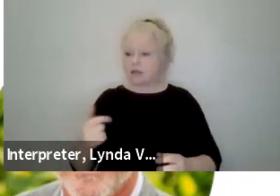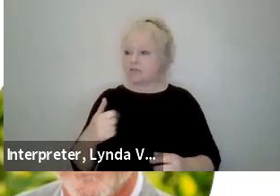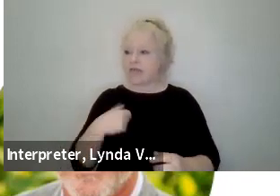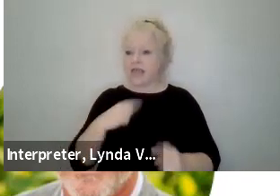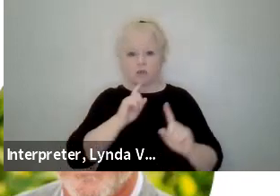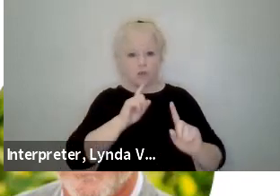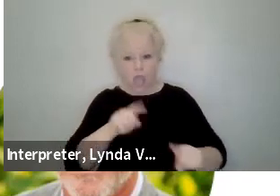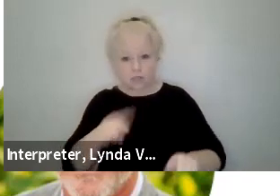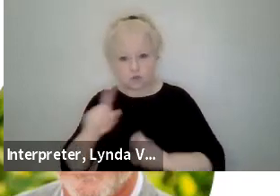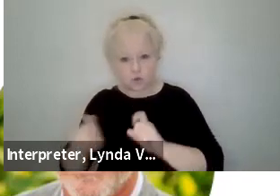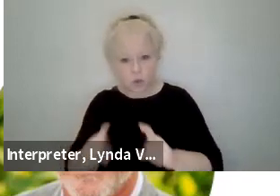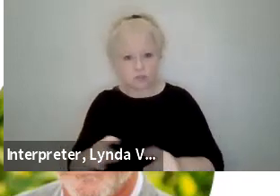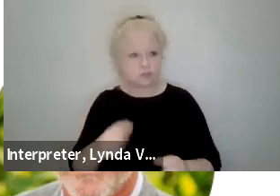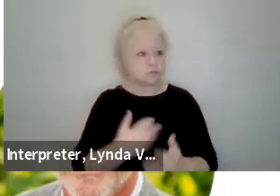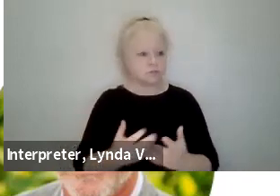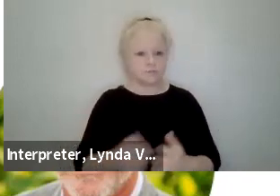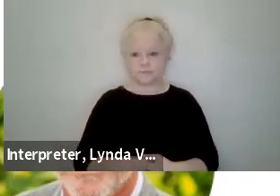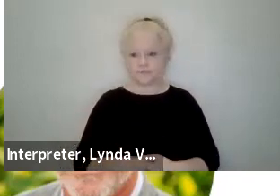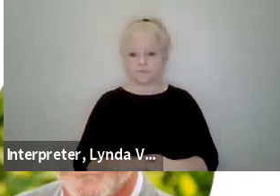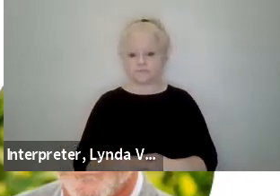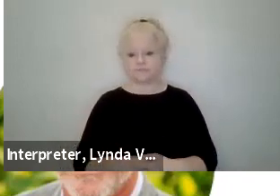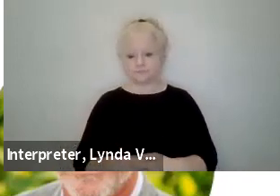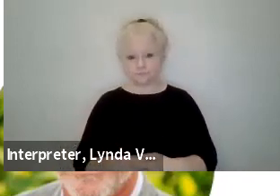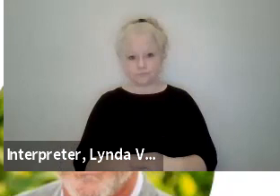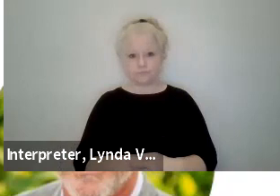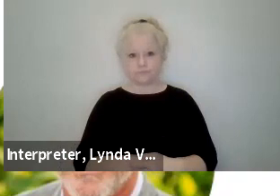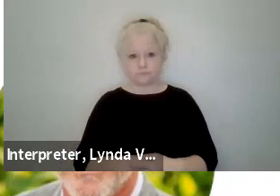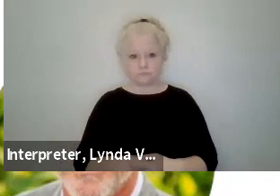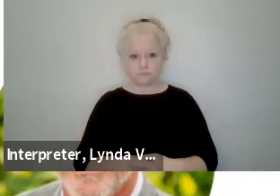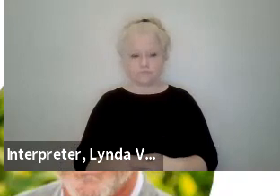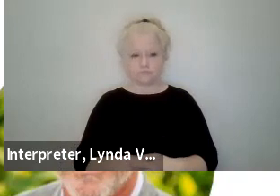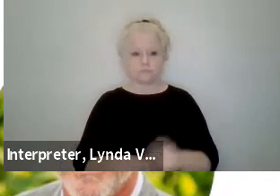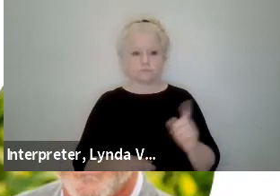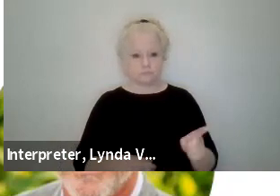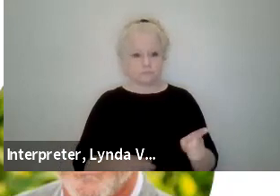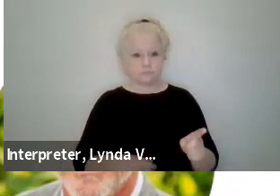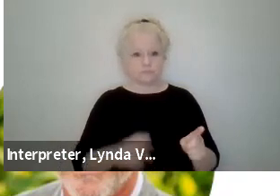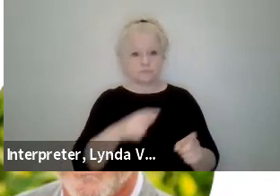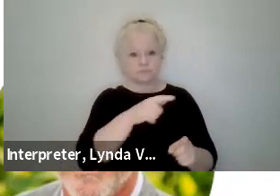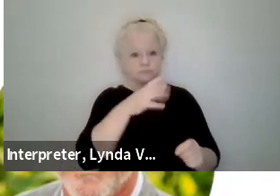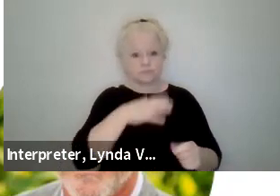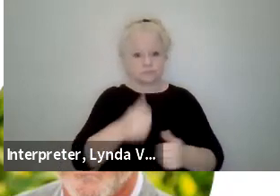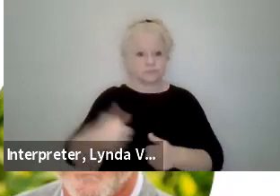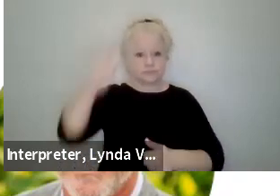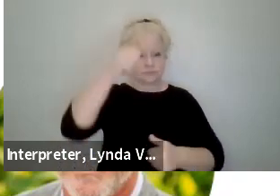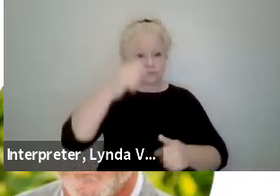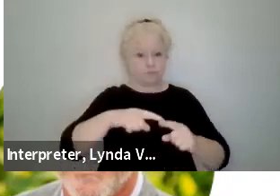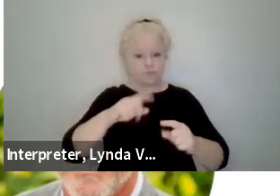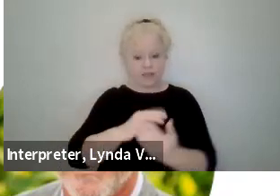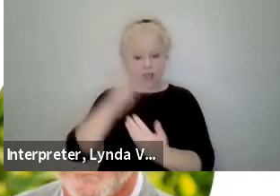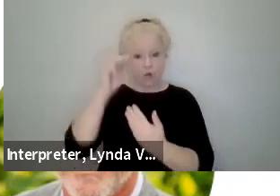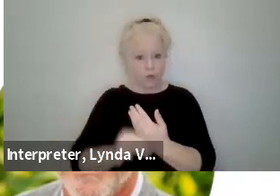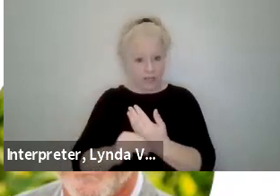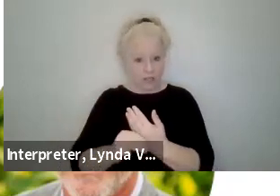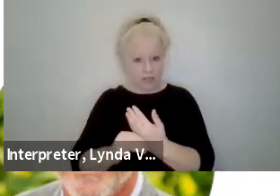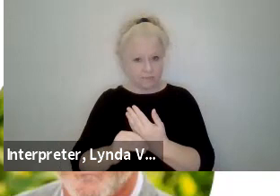that come up. From there, part of what she did was she incorporated that program, that curriculum,